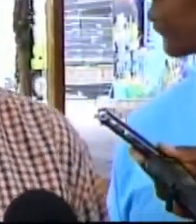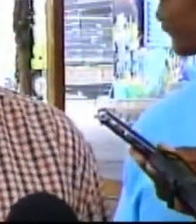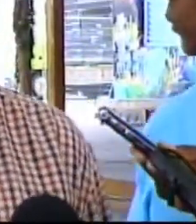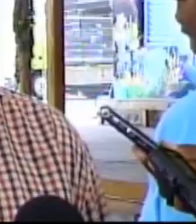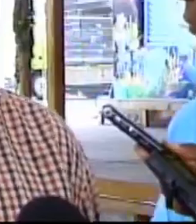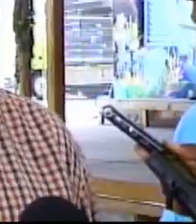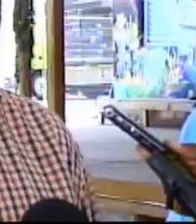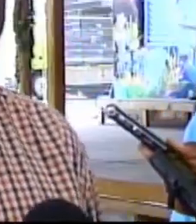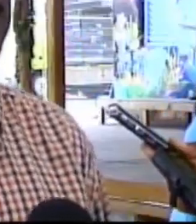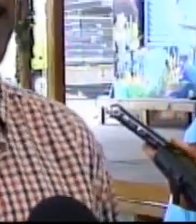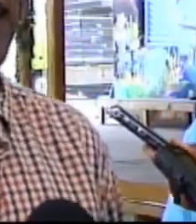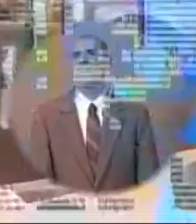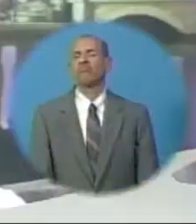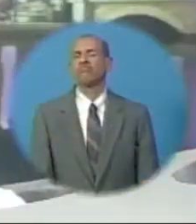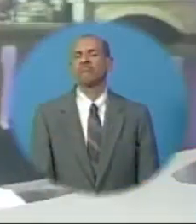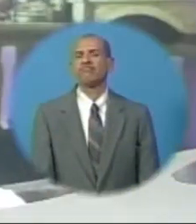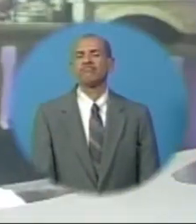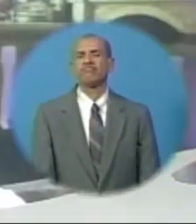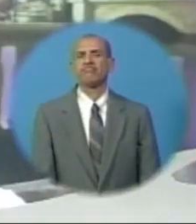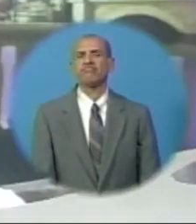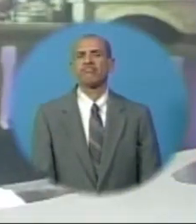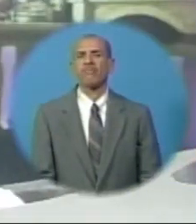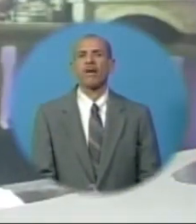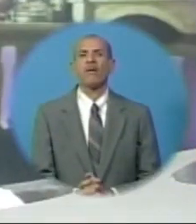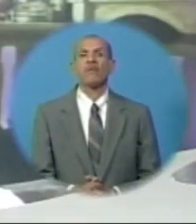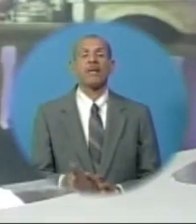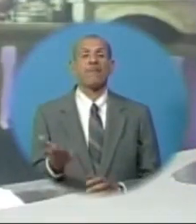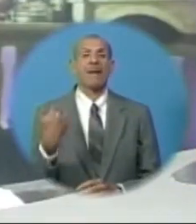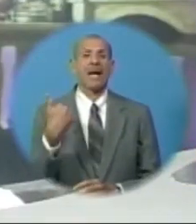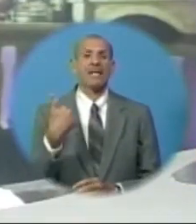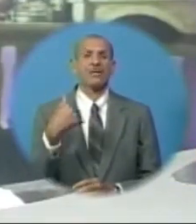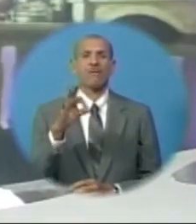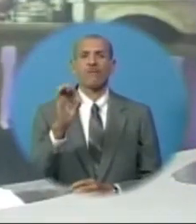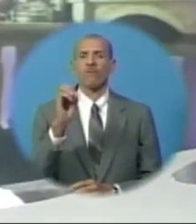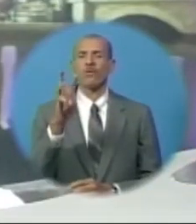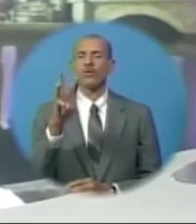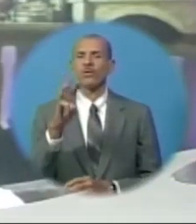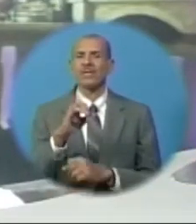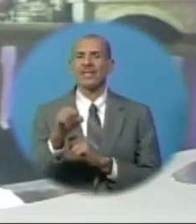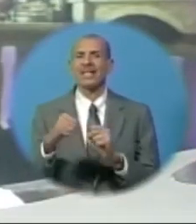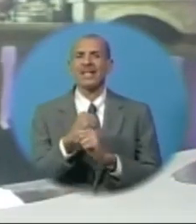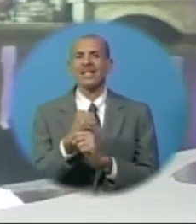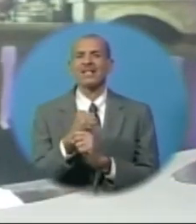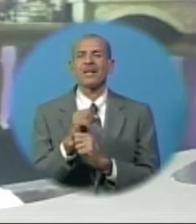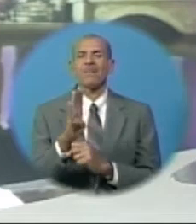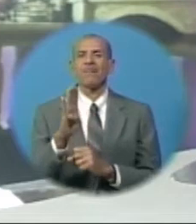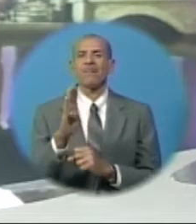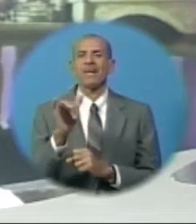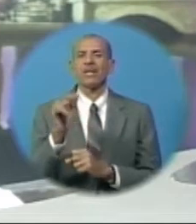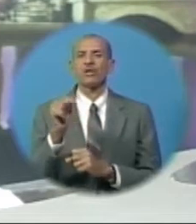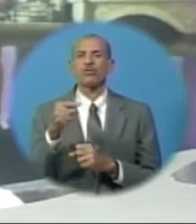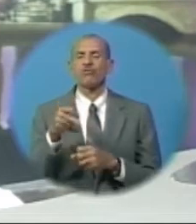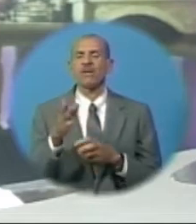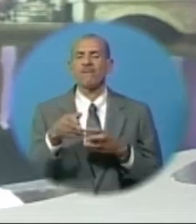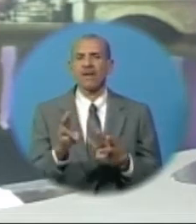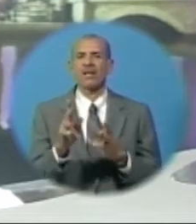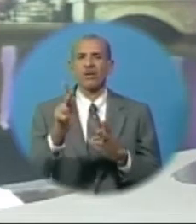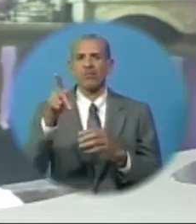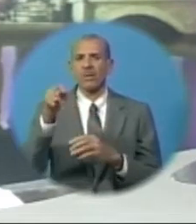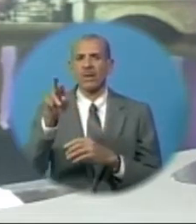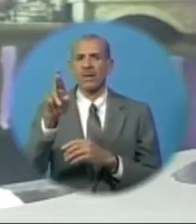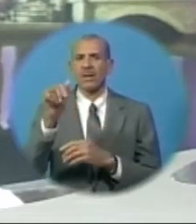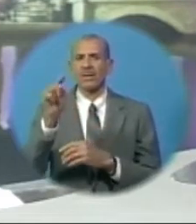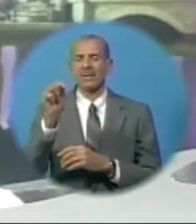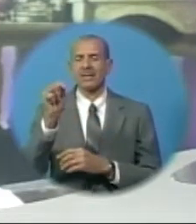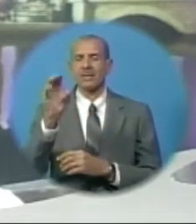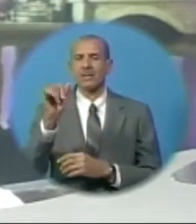again more intimate. For the past few years, the Bay Street venue Pirates Cove has been in great demand.